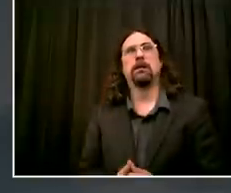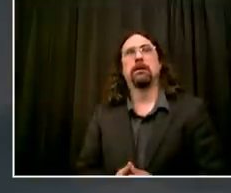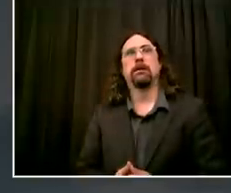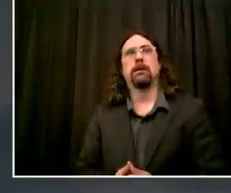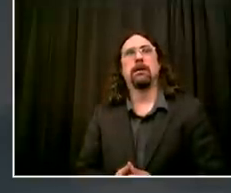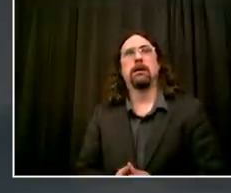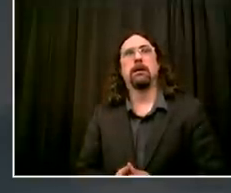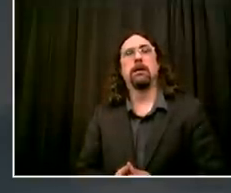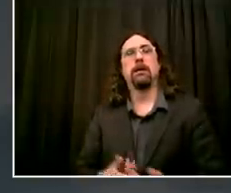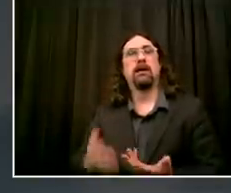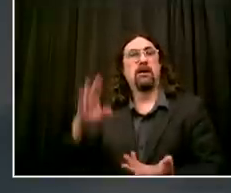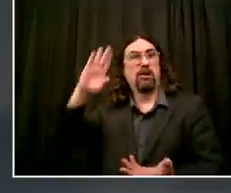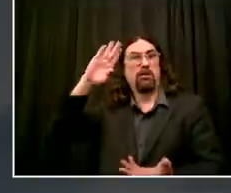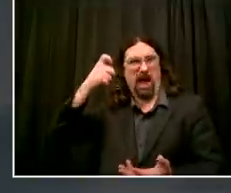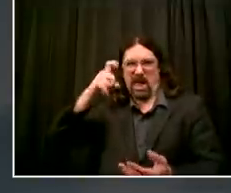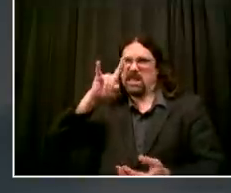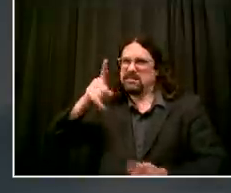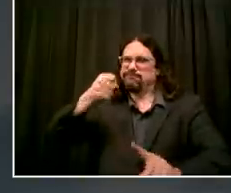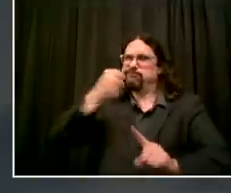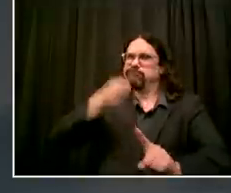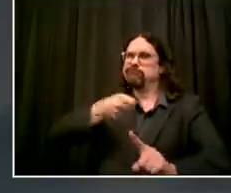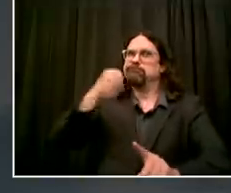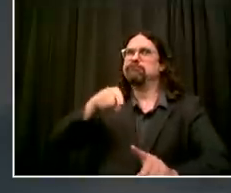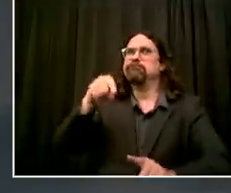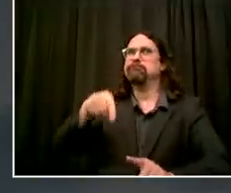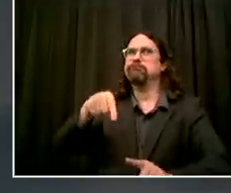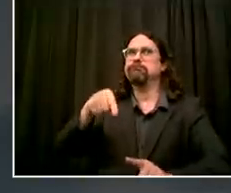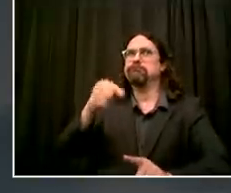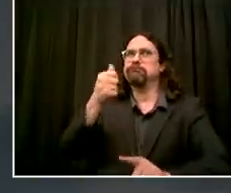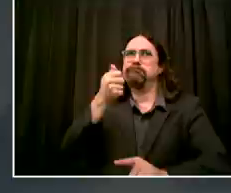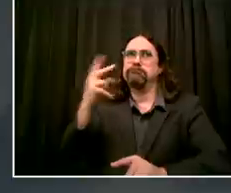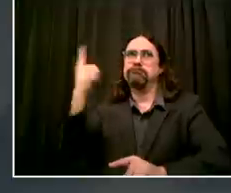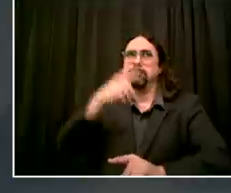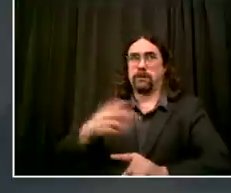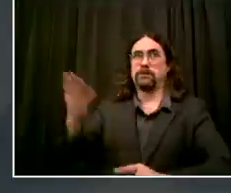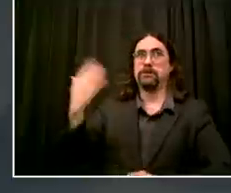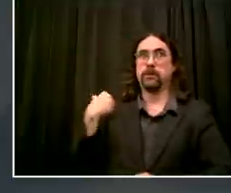residents participating in that. And that's really what we've seen.